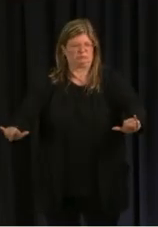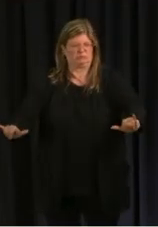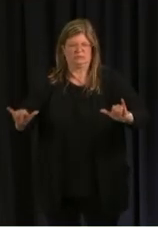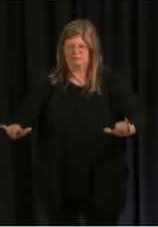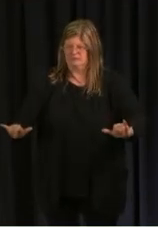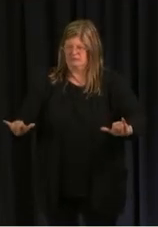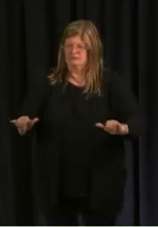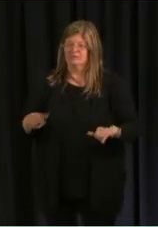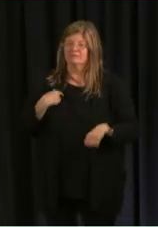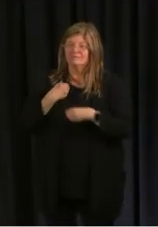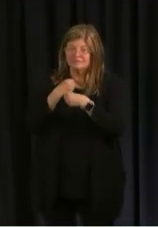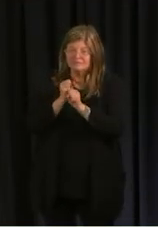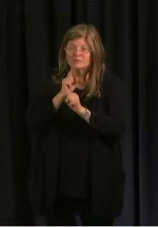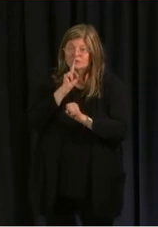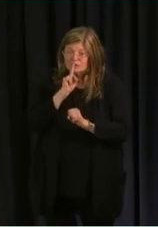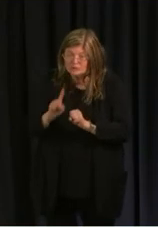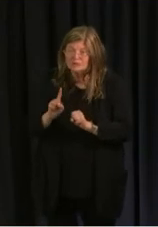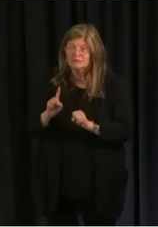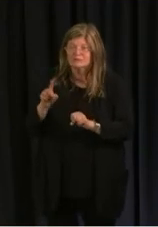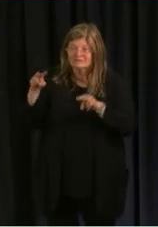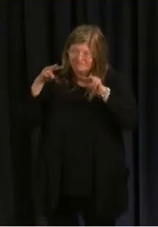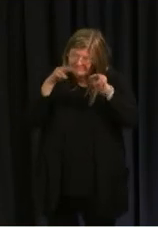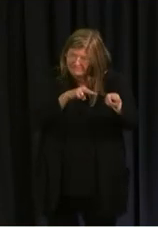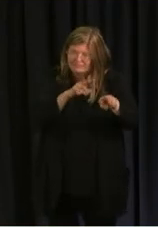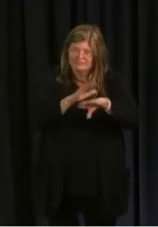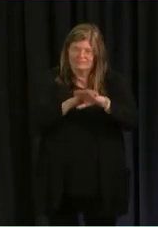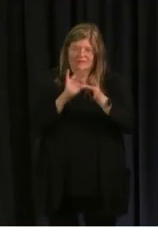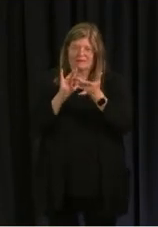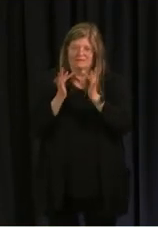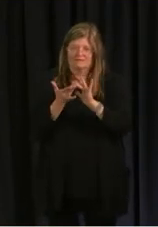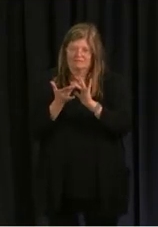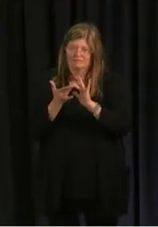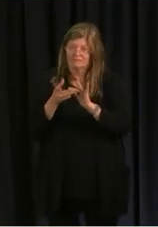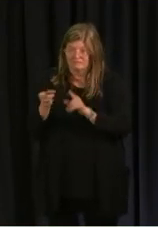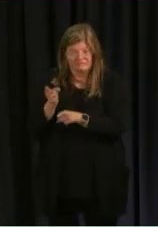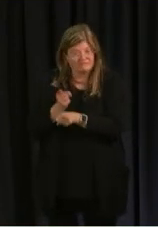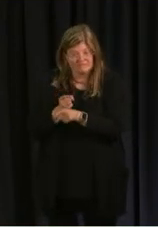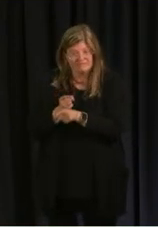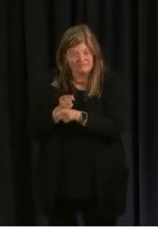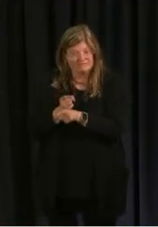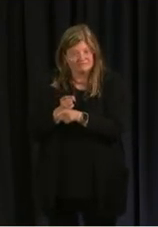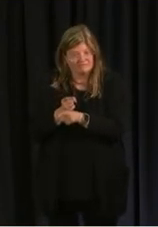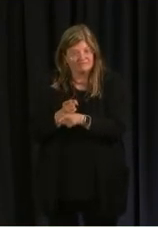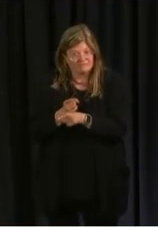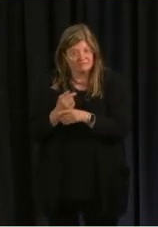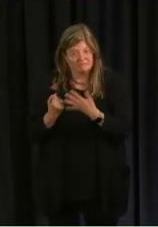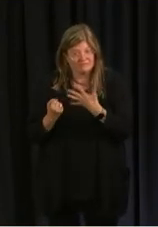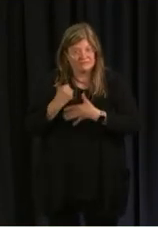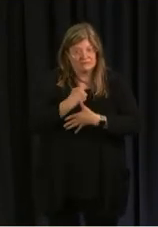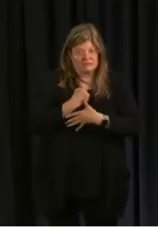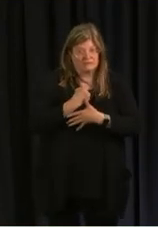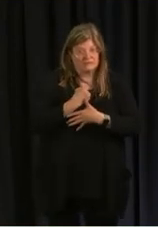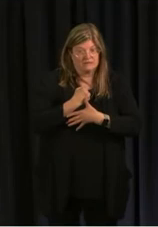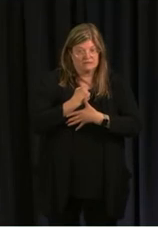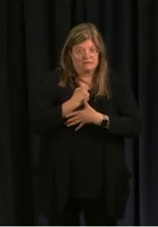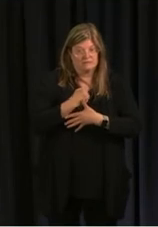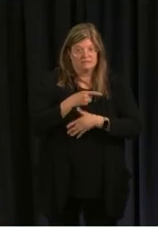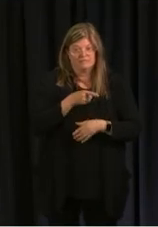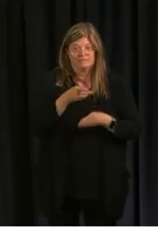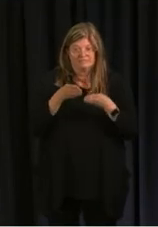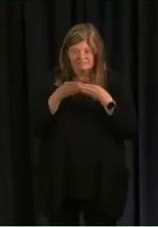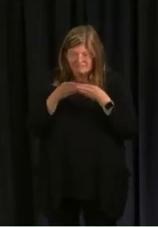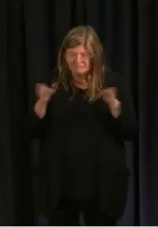well. And you're absolutely right that priority zip codes are a blunt tool to really